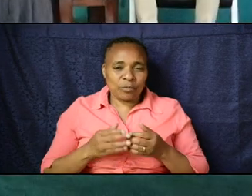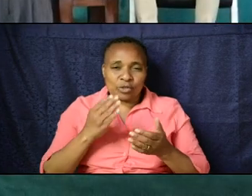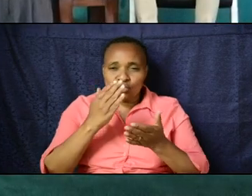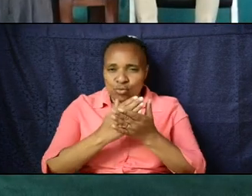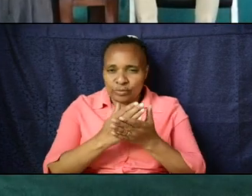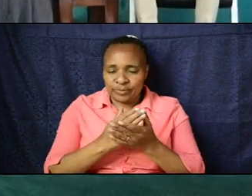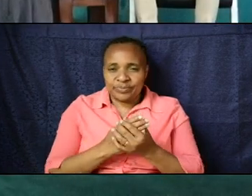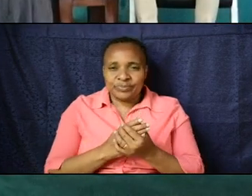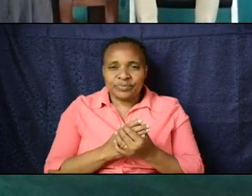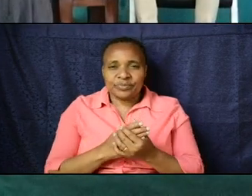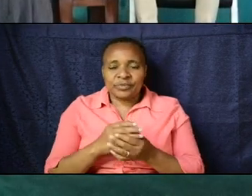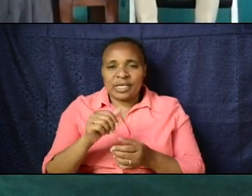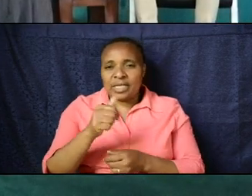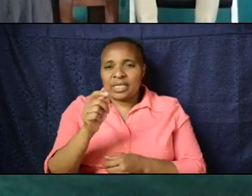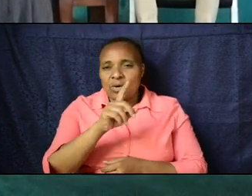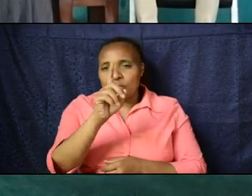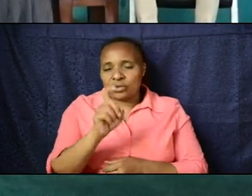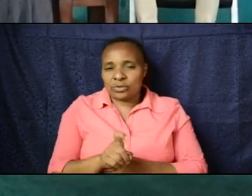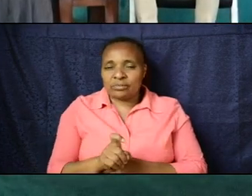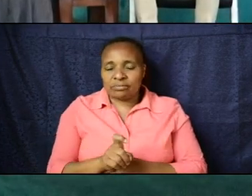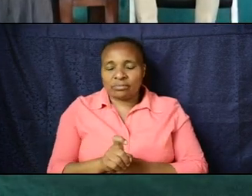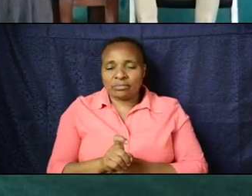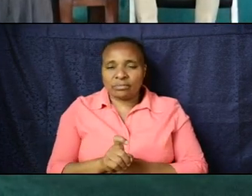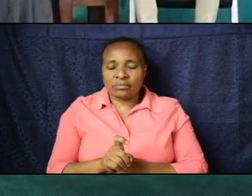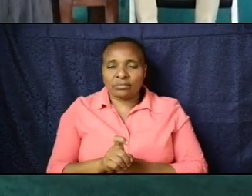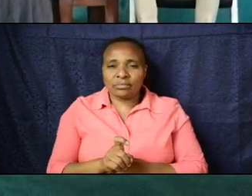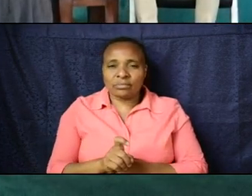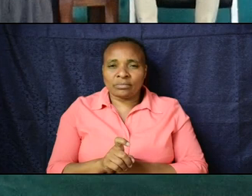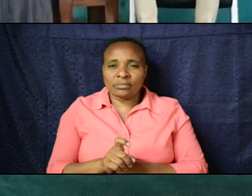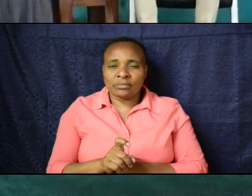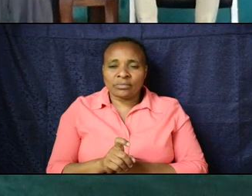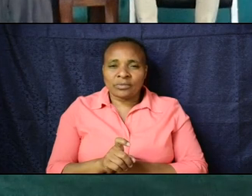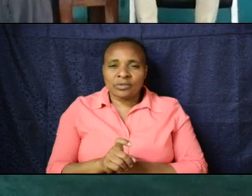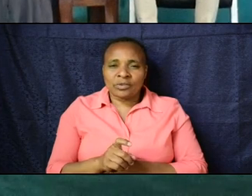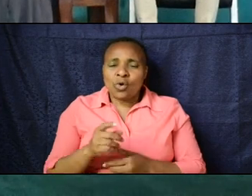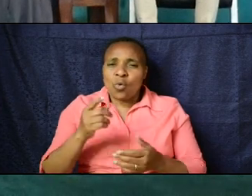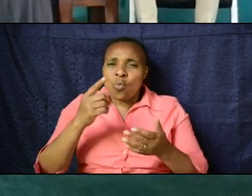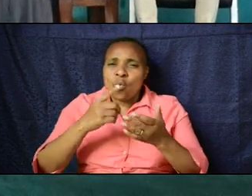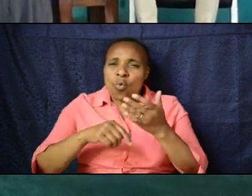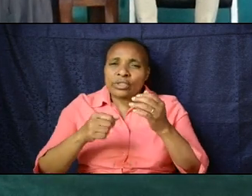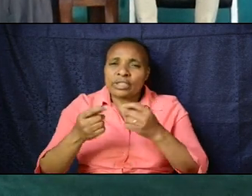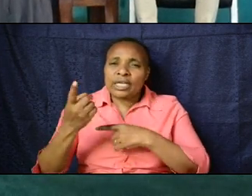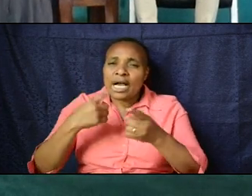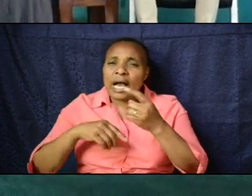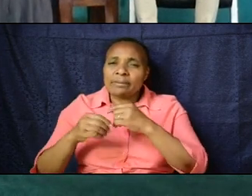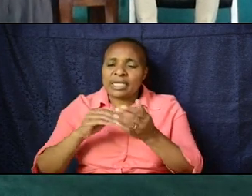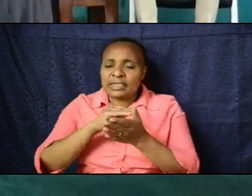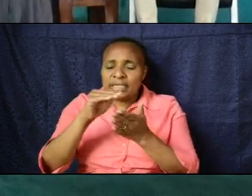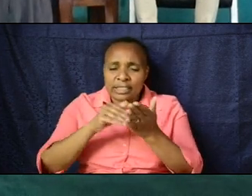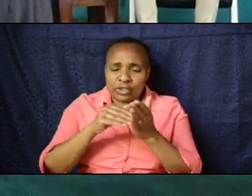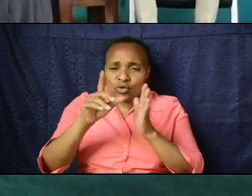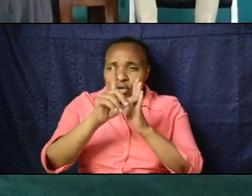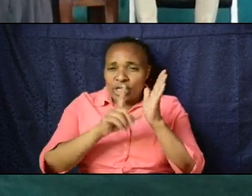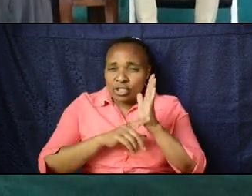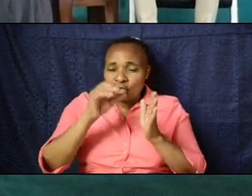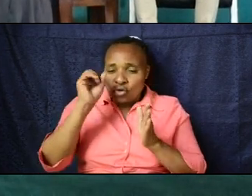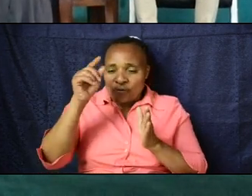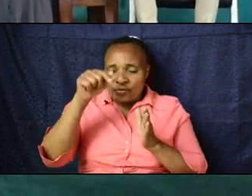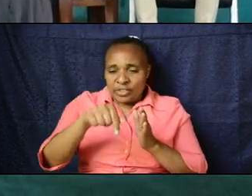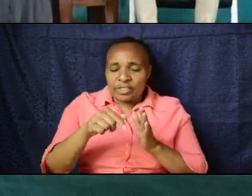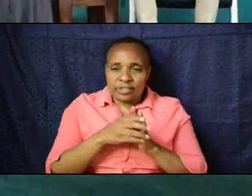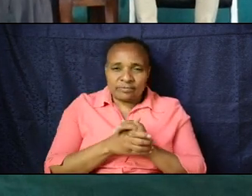True. Well, another question, Silas? What emerges as the central lesson of this story?